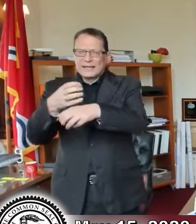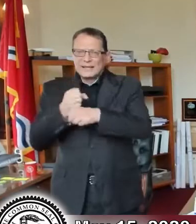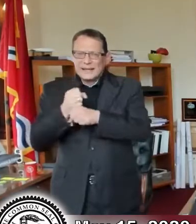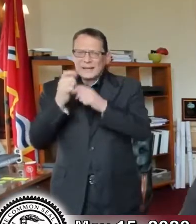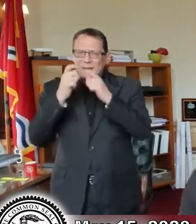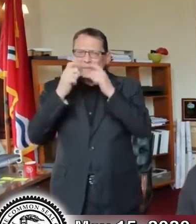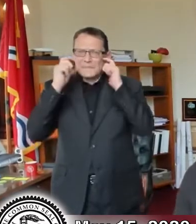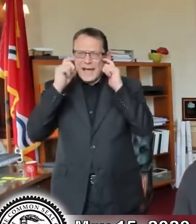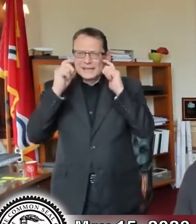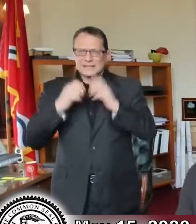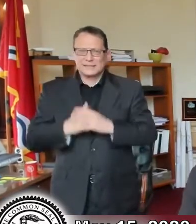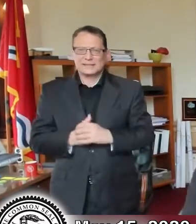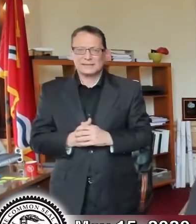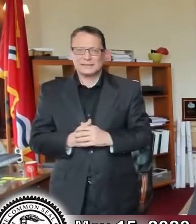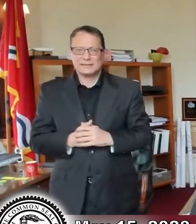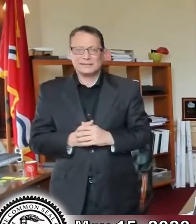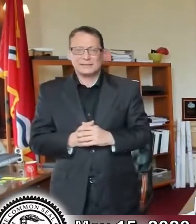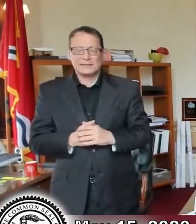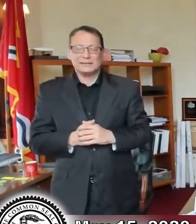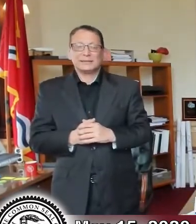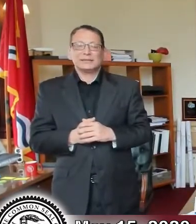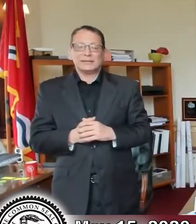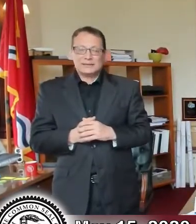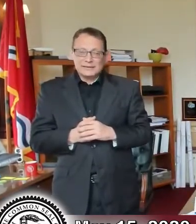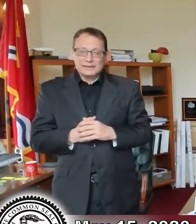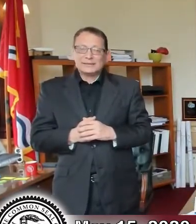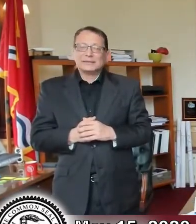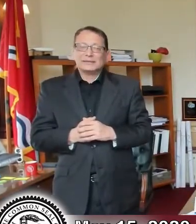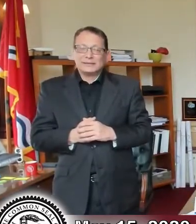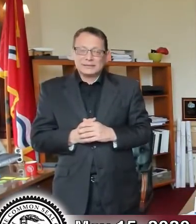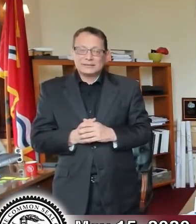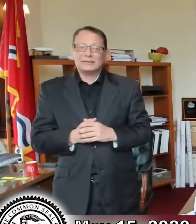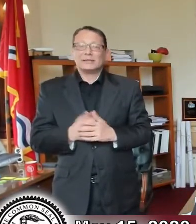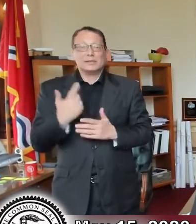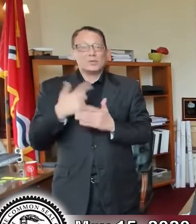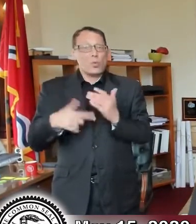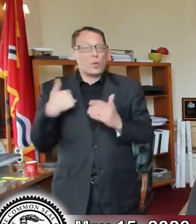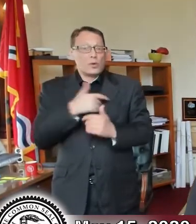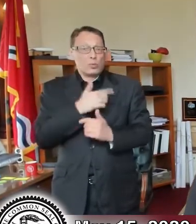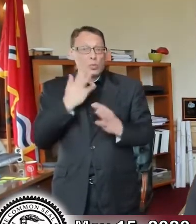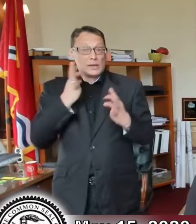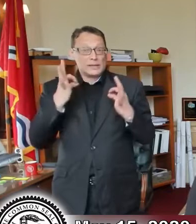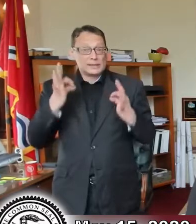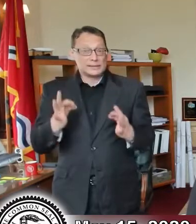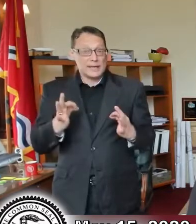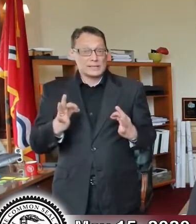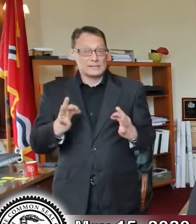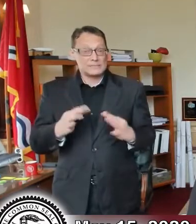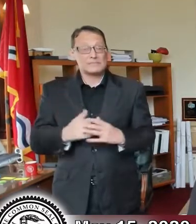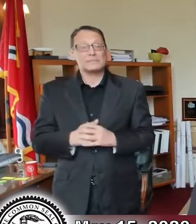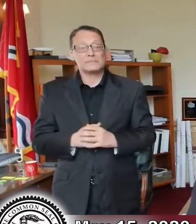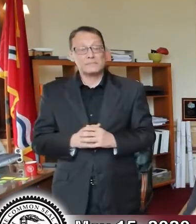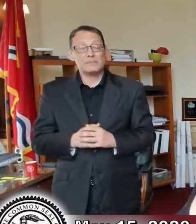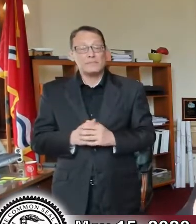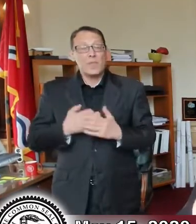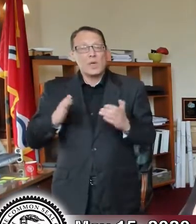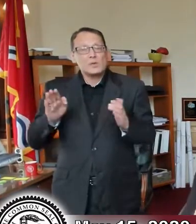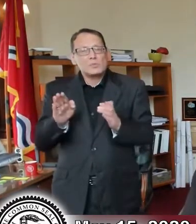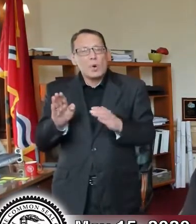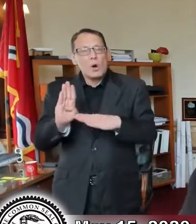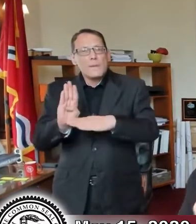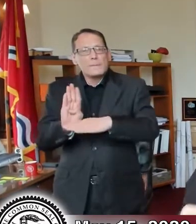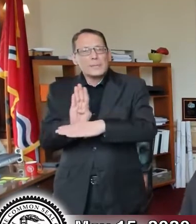for something else here, has not been easy. So one of the things that we embarked on is we had small businesses,